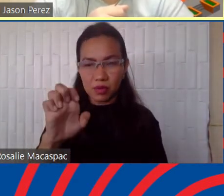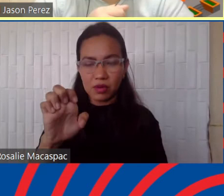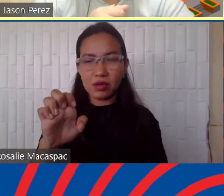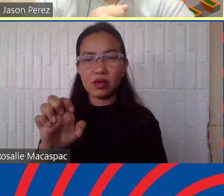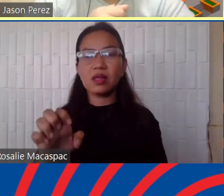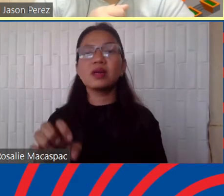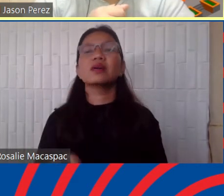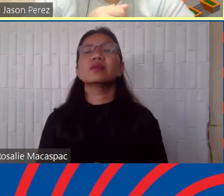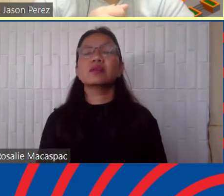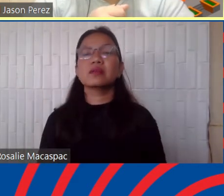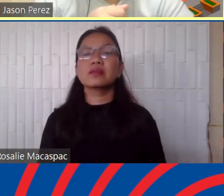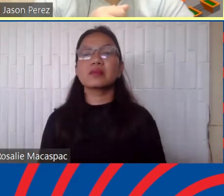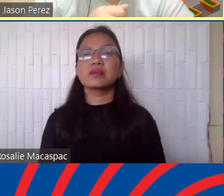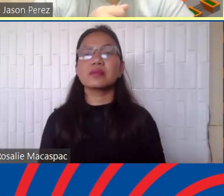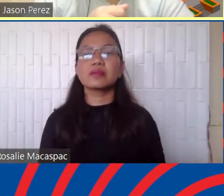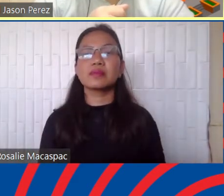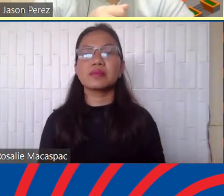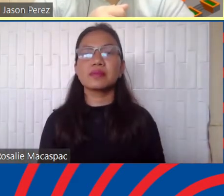identifier.